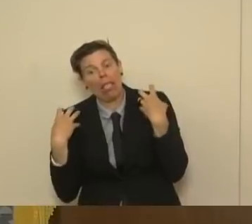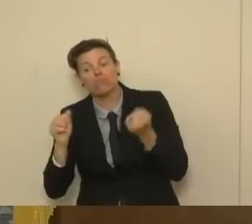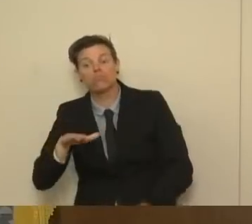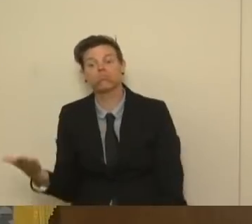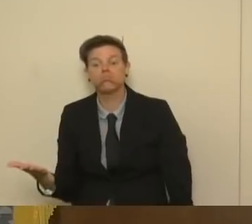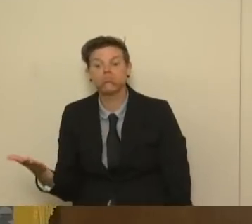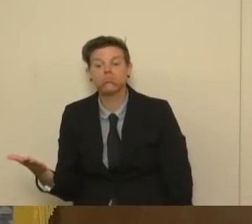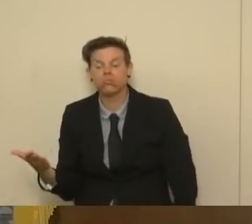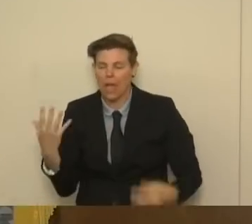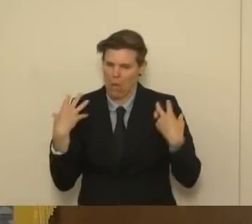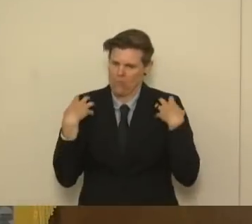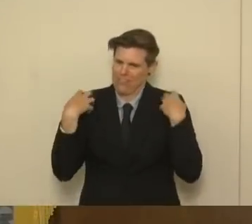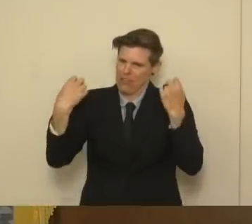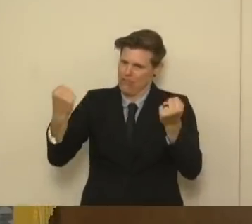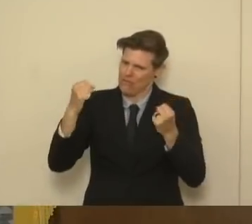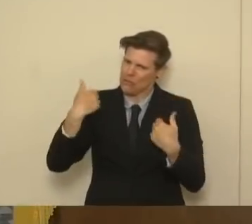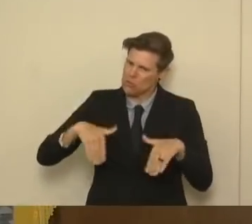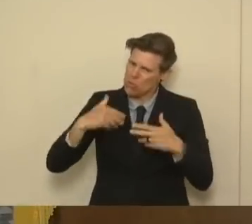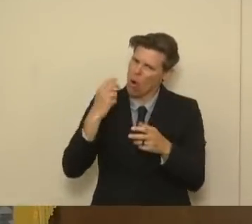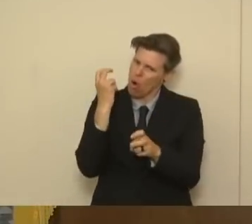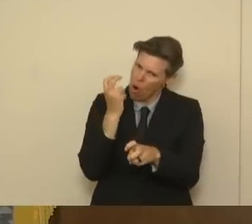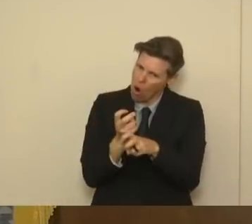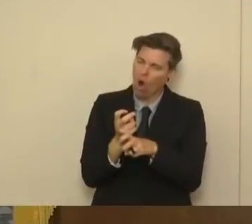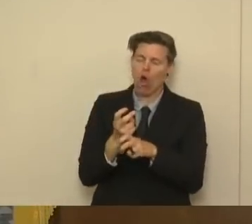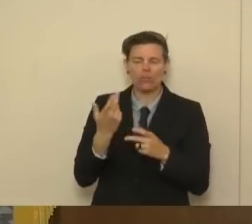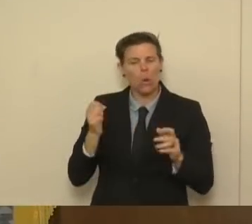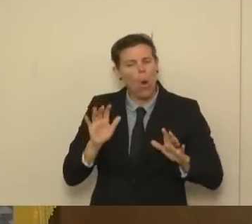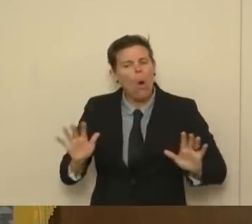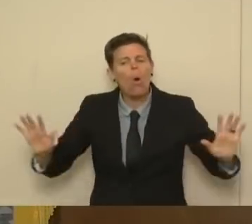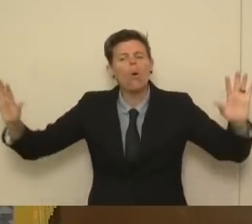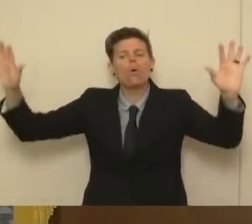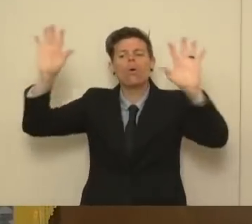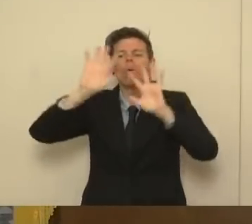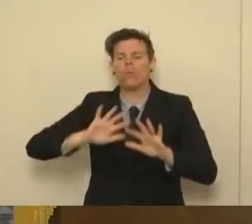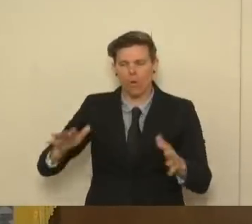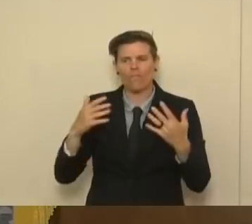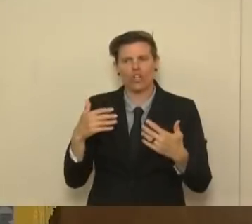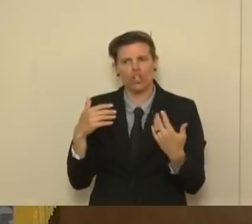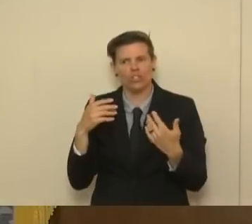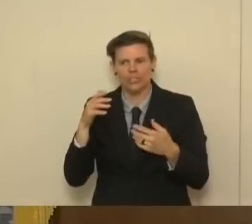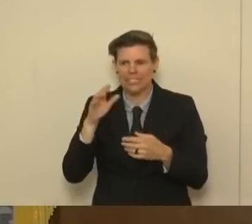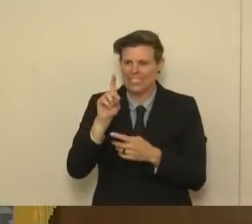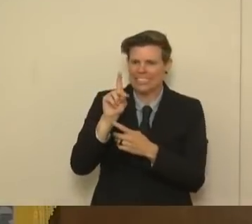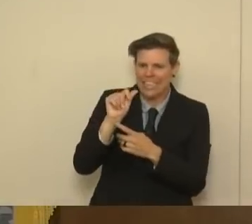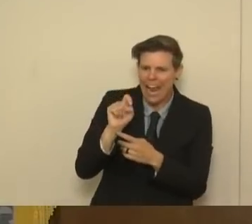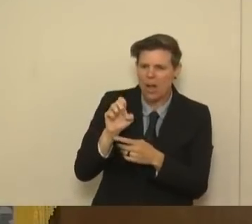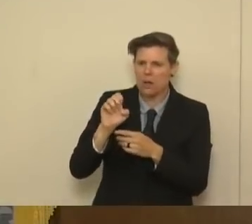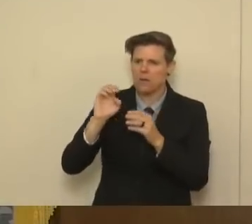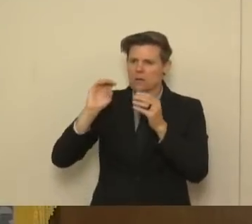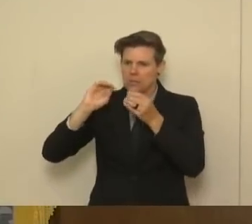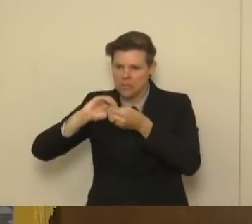and science behind exactly what are the long-term chronic issues and permanent